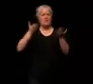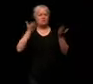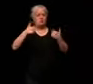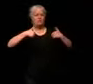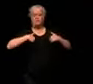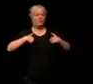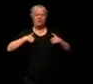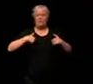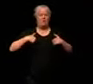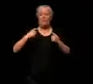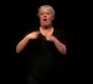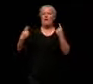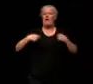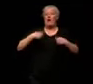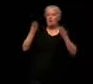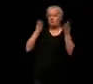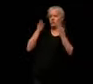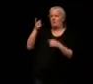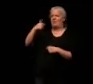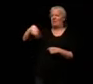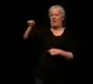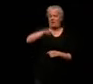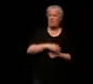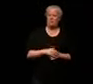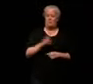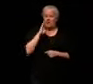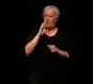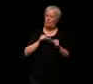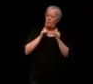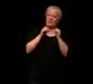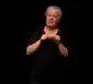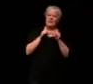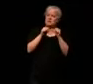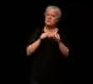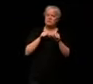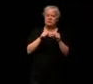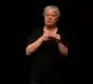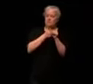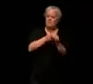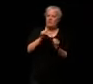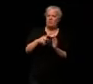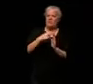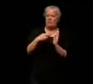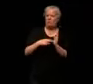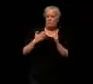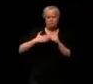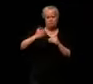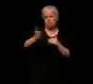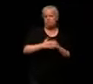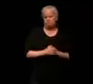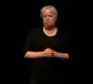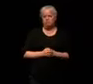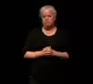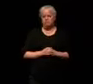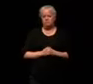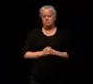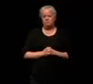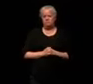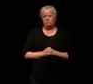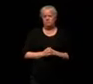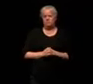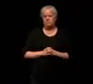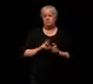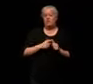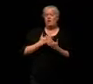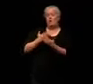I'm going to continue to do that as long as I'm in public service. And I want to thank you to my good friend